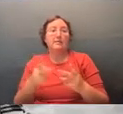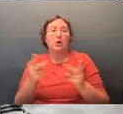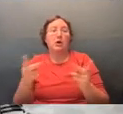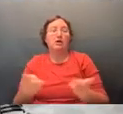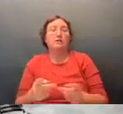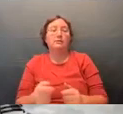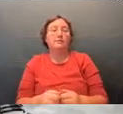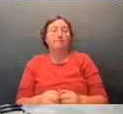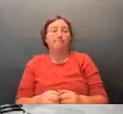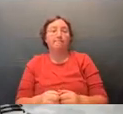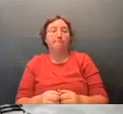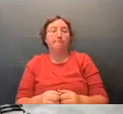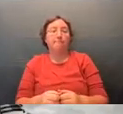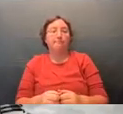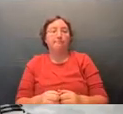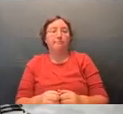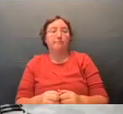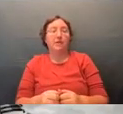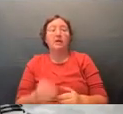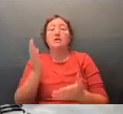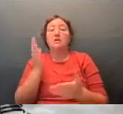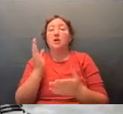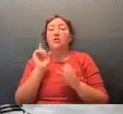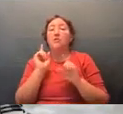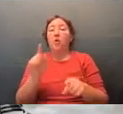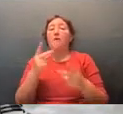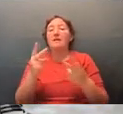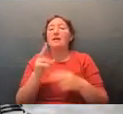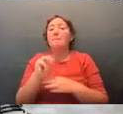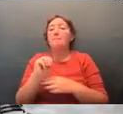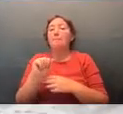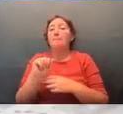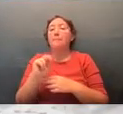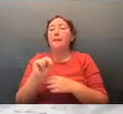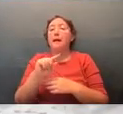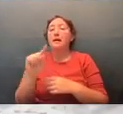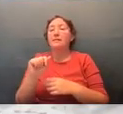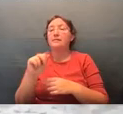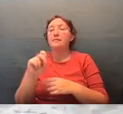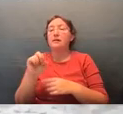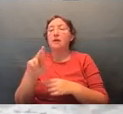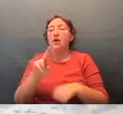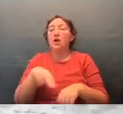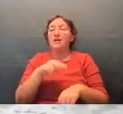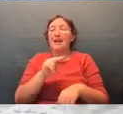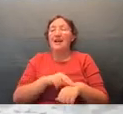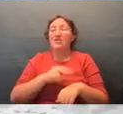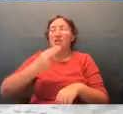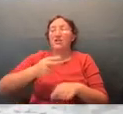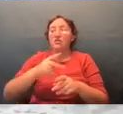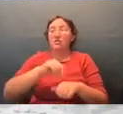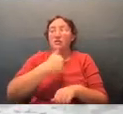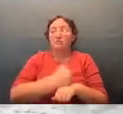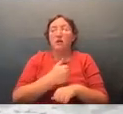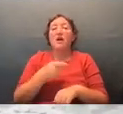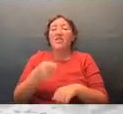and we are going to stop at Manzanar National Historic Site. Manzanar was built during World War